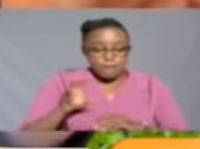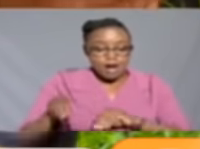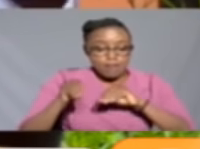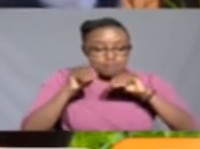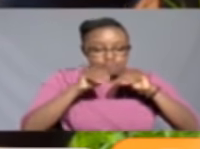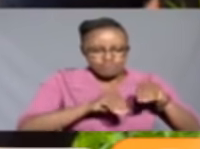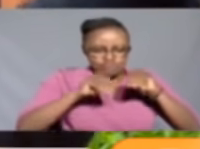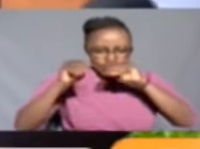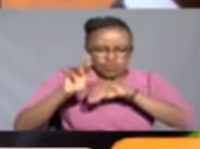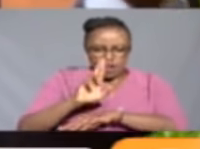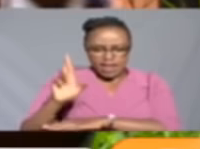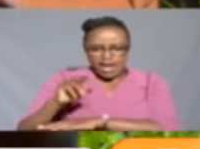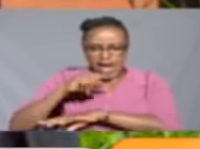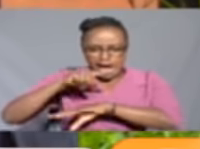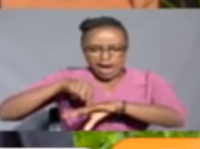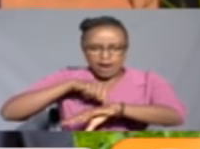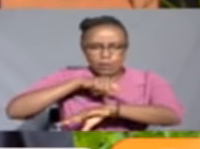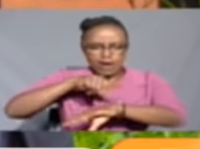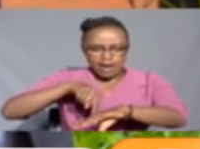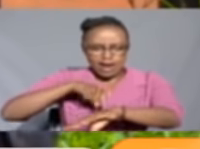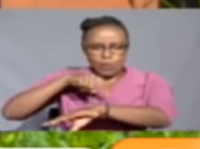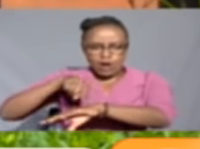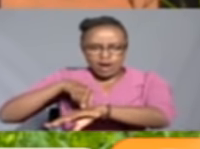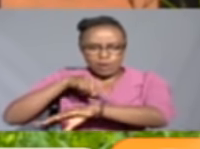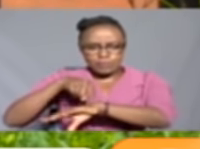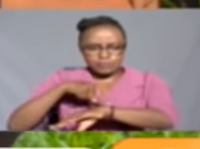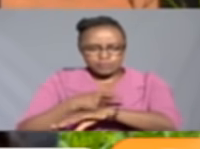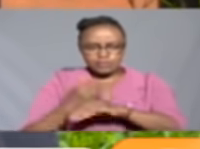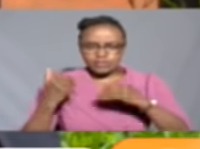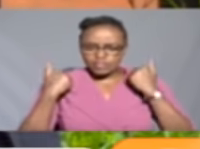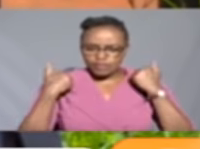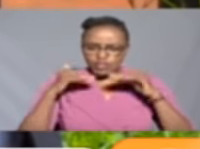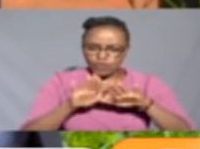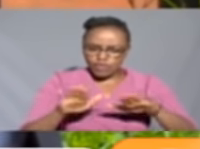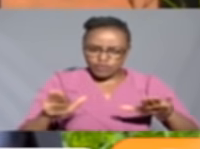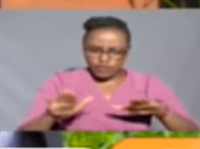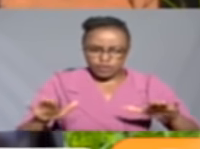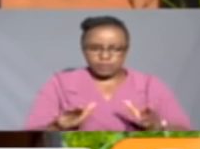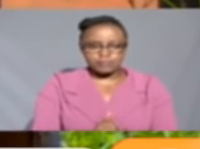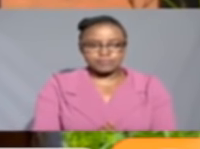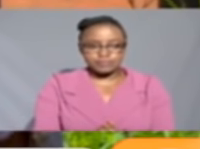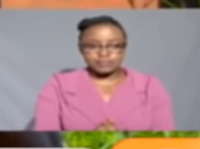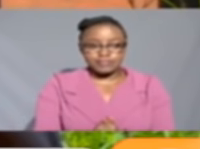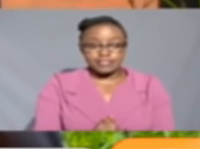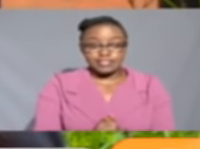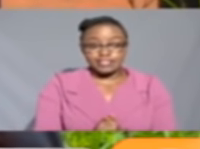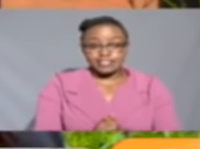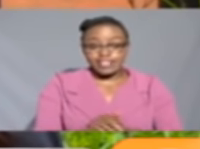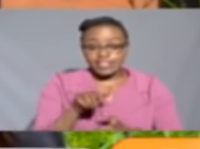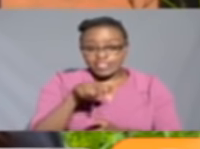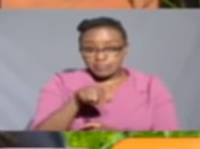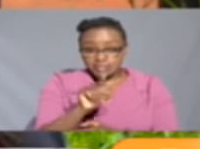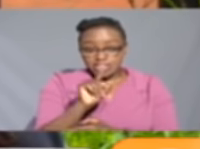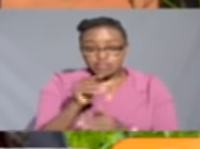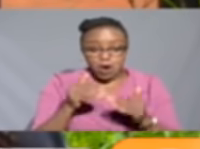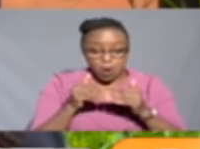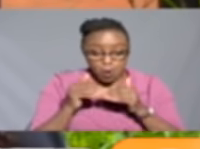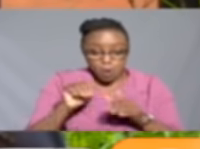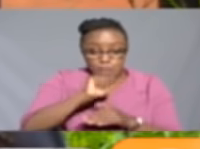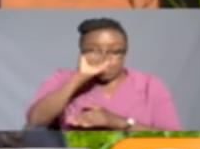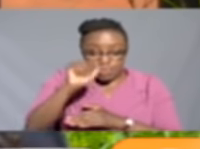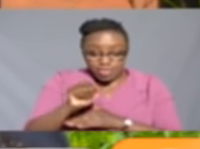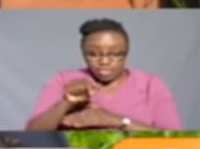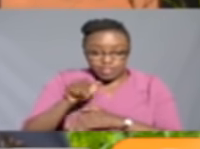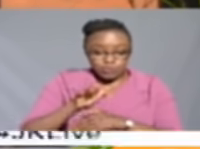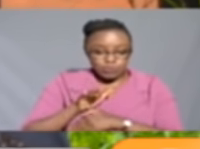after hours and hours of her sleeping on the floor. And they would not open the door for